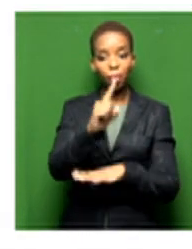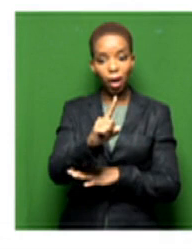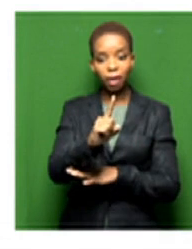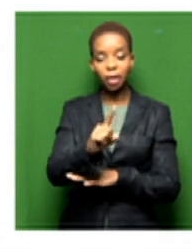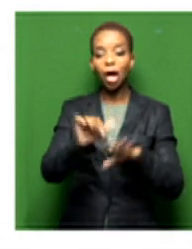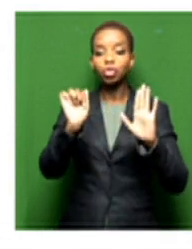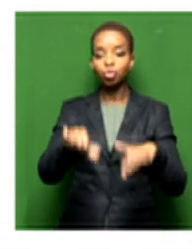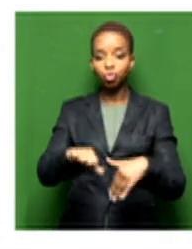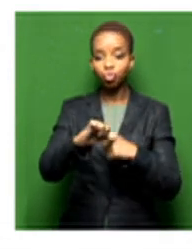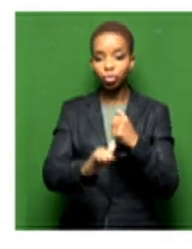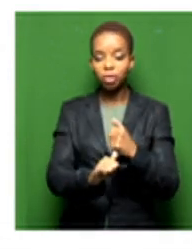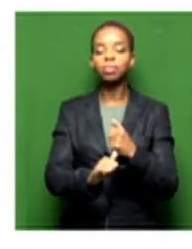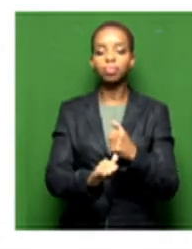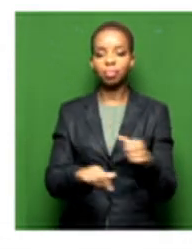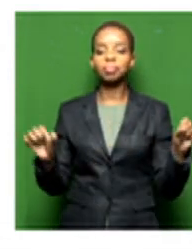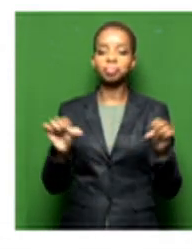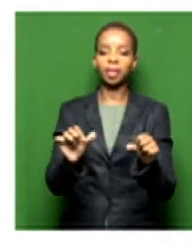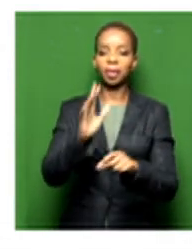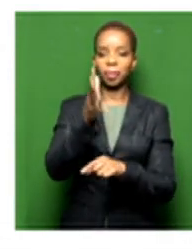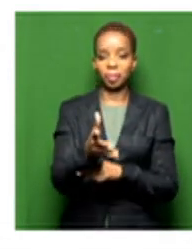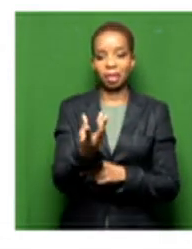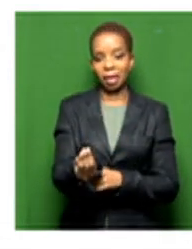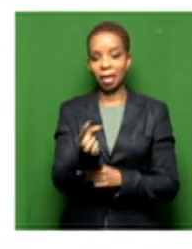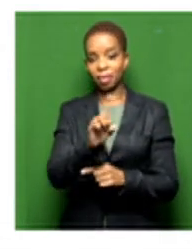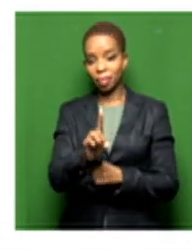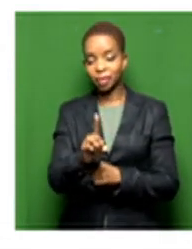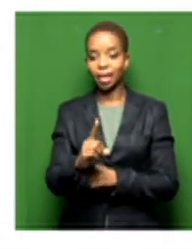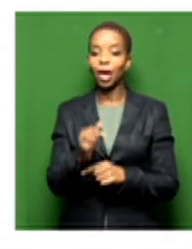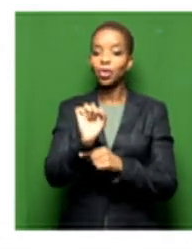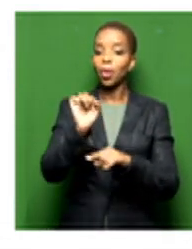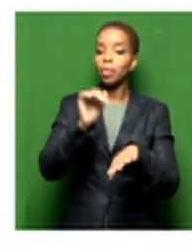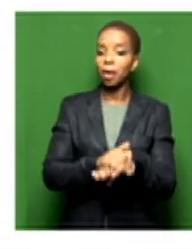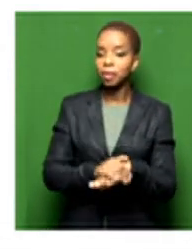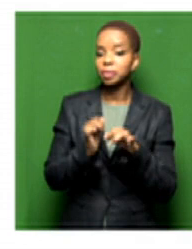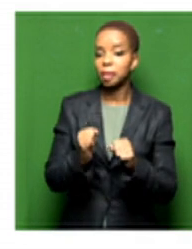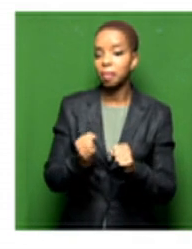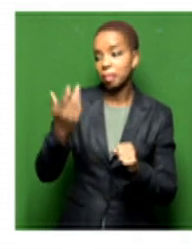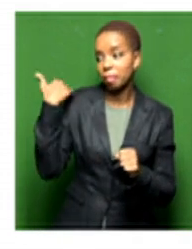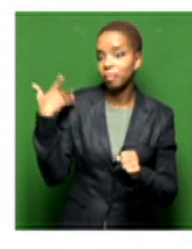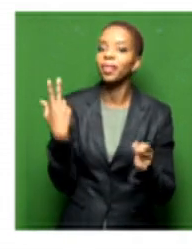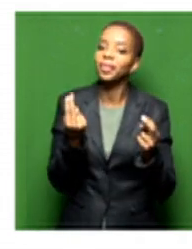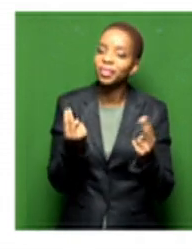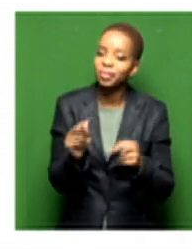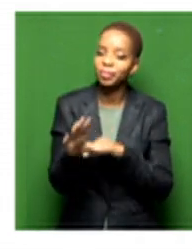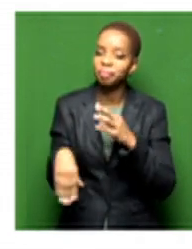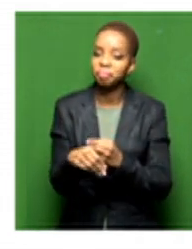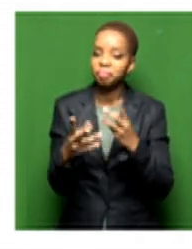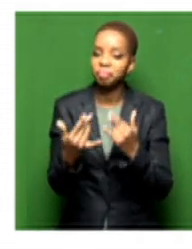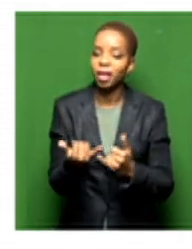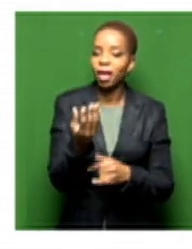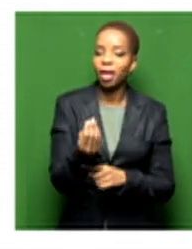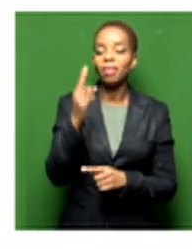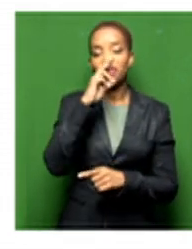each episode will still feature your favorite Takalani Sesame friends and some new ones too in all new adventures packed with